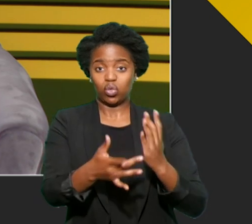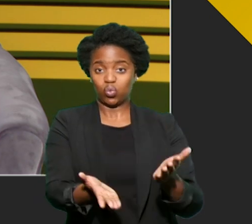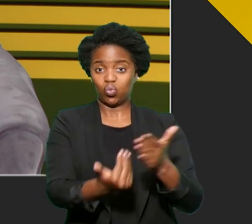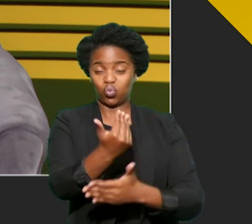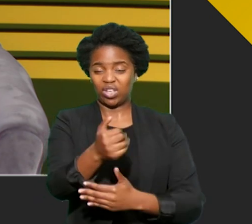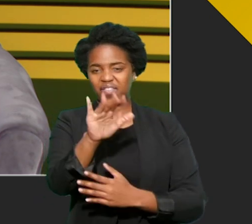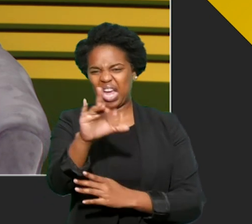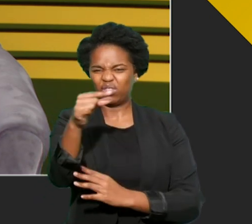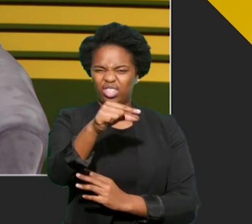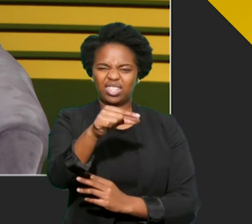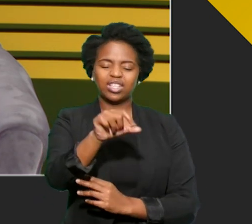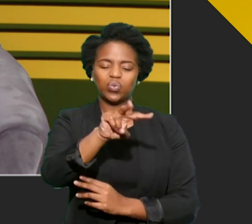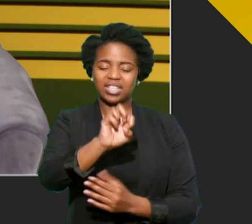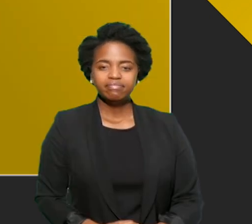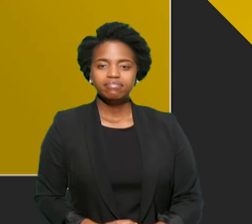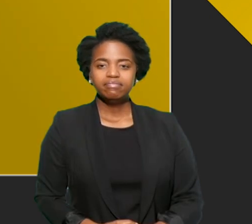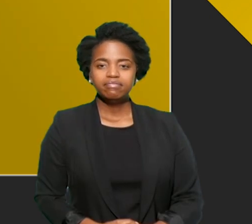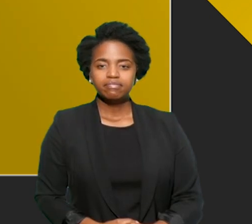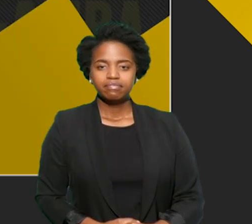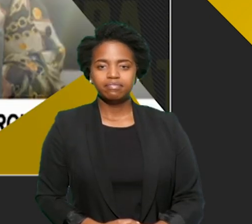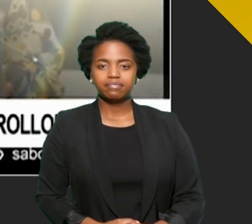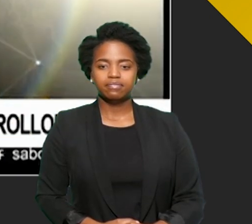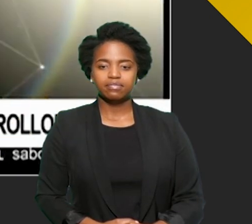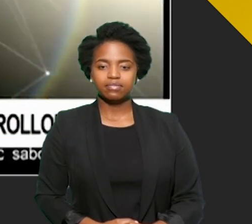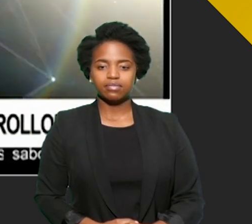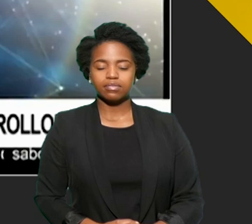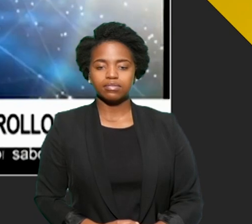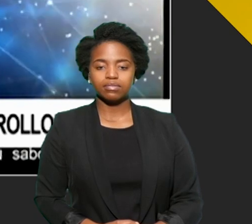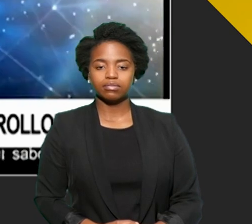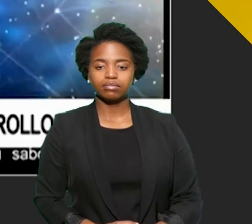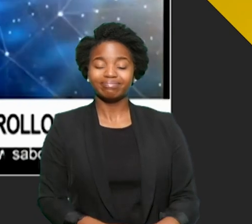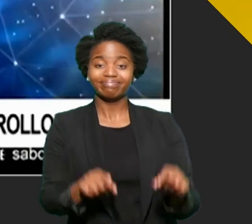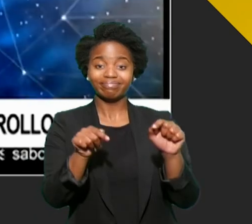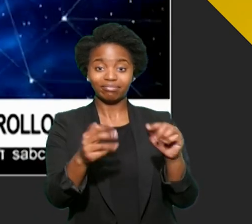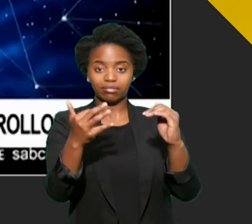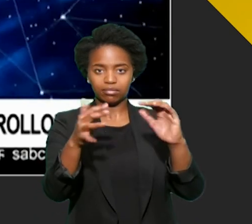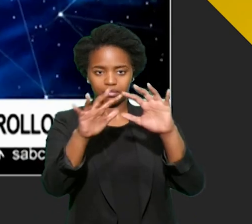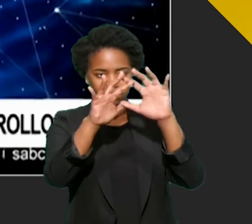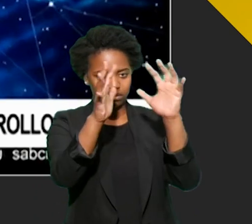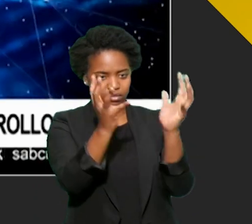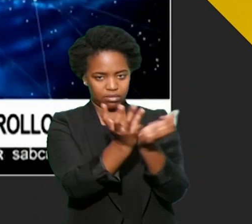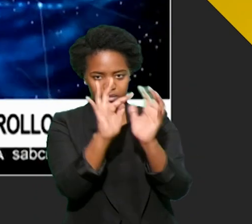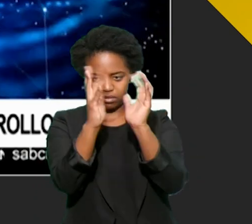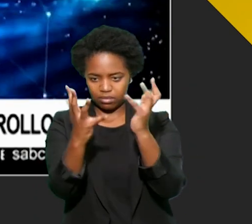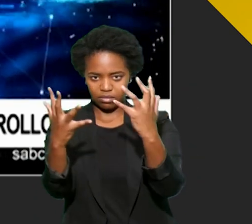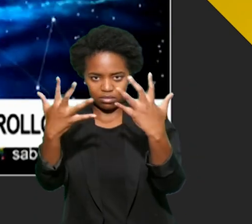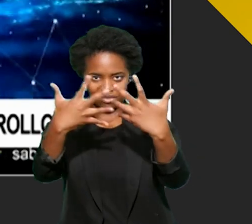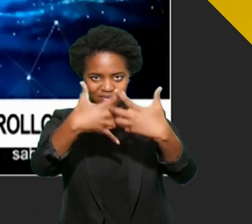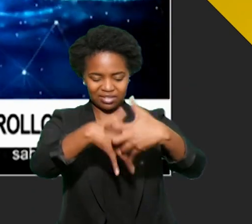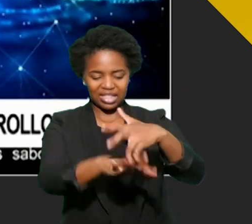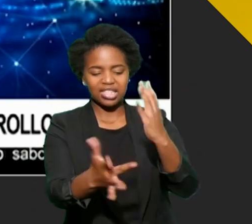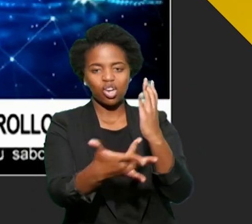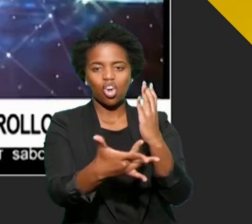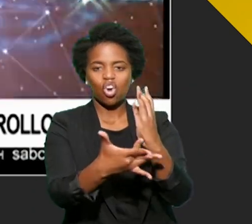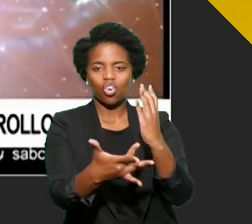in South Africa in 2019. Let's see. It's a generation of technology poised to revolutionize the